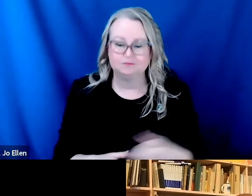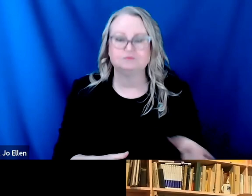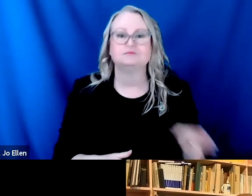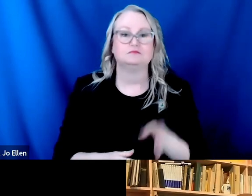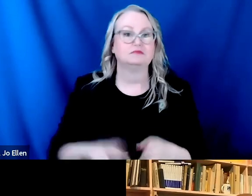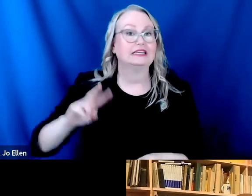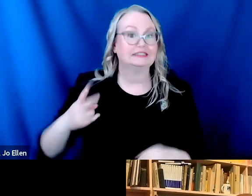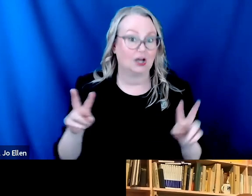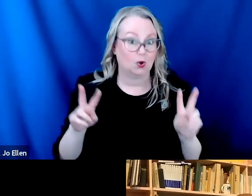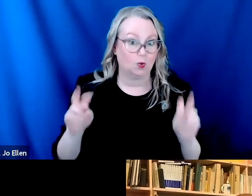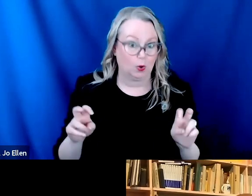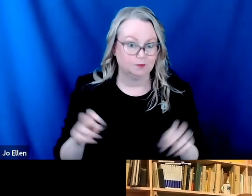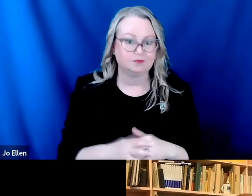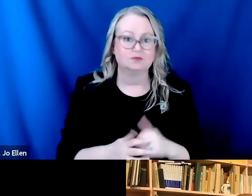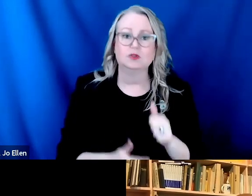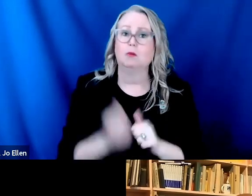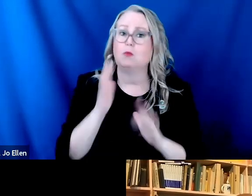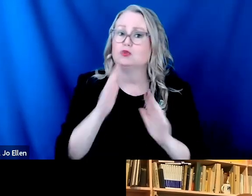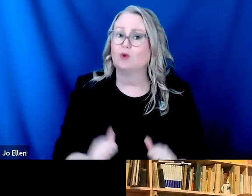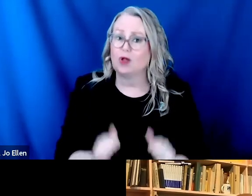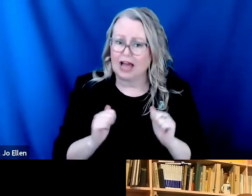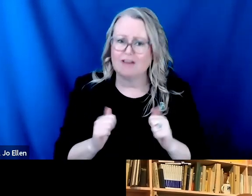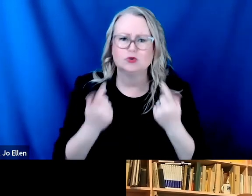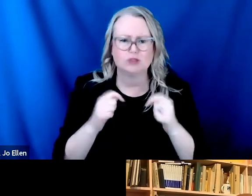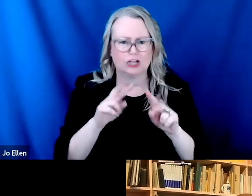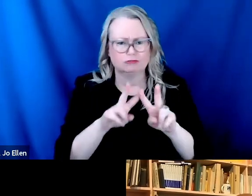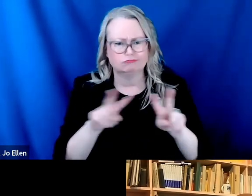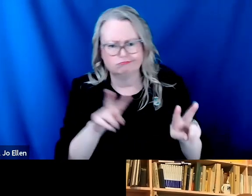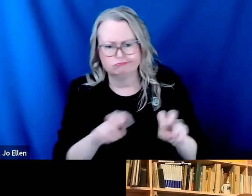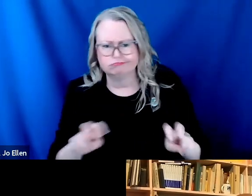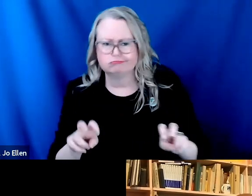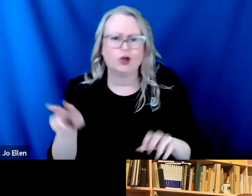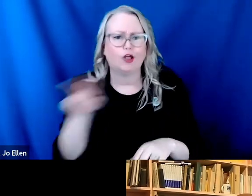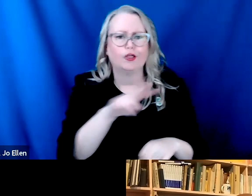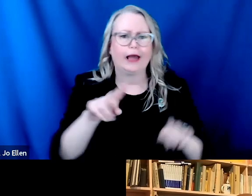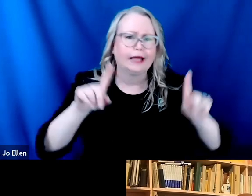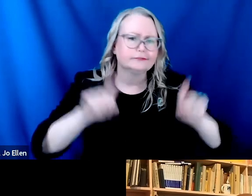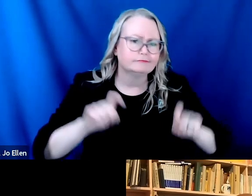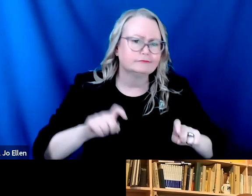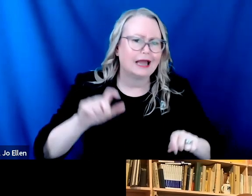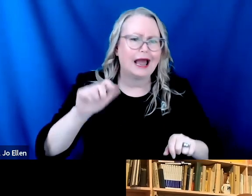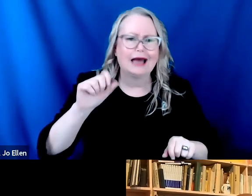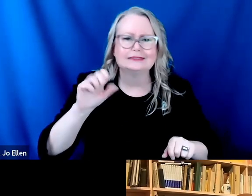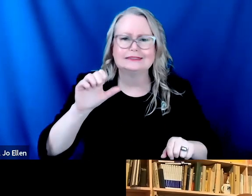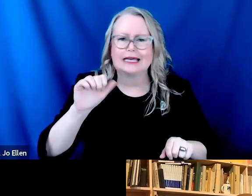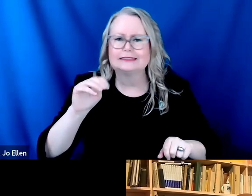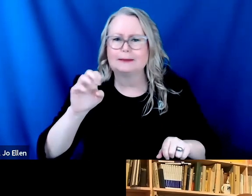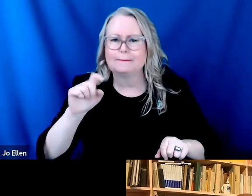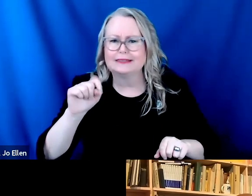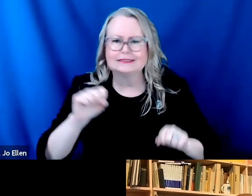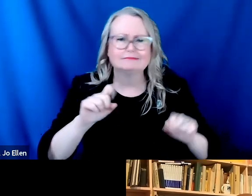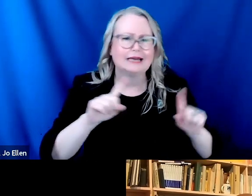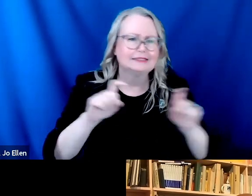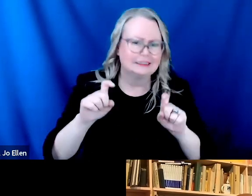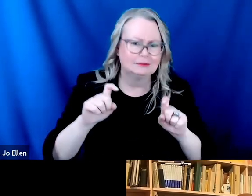in trying to repurpose educational assessment to better serve learning and teaching. This reflects the major